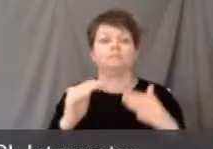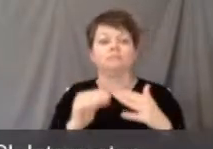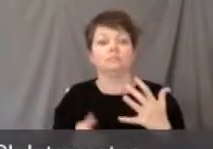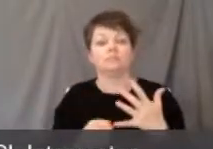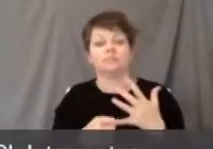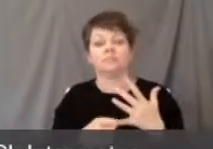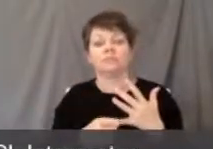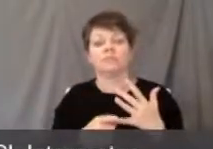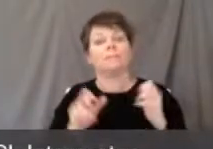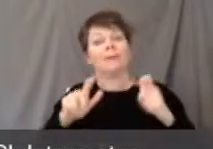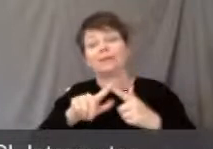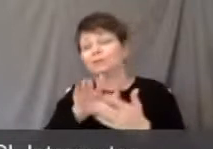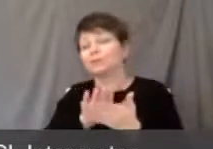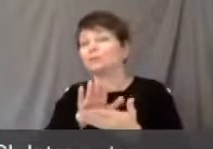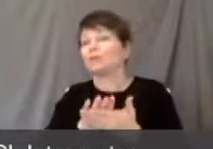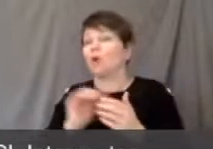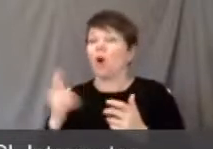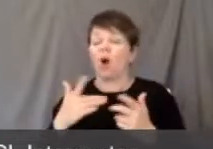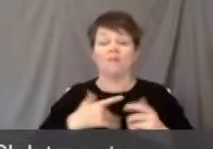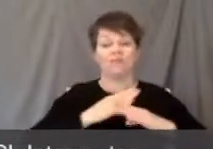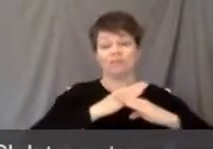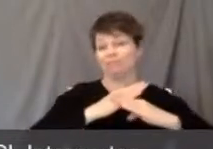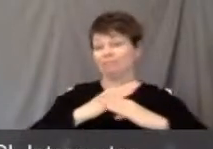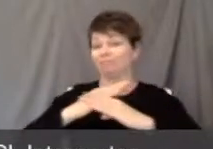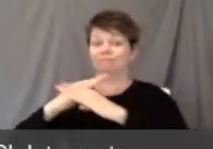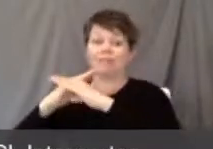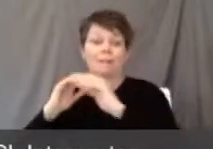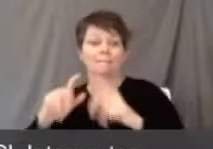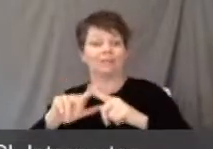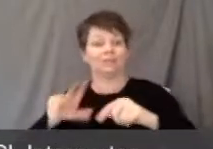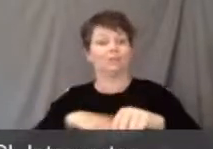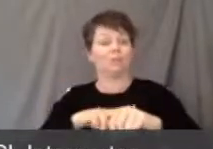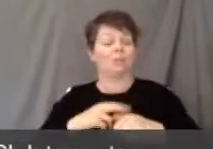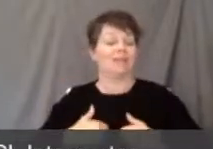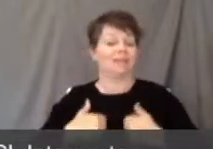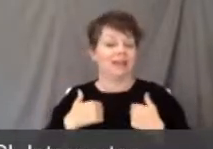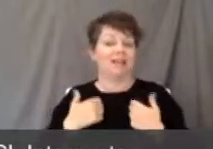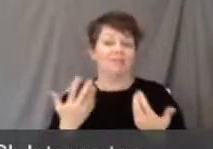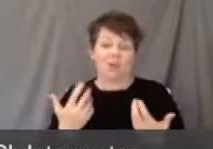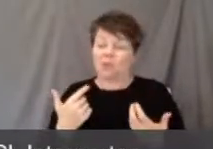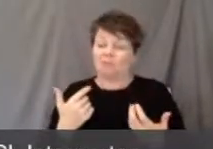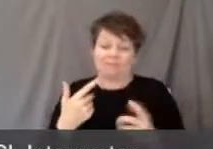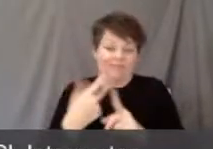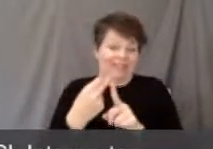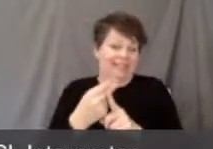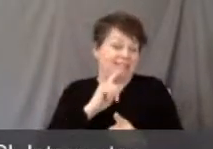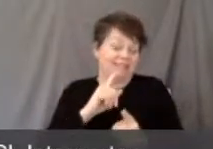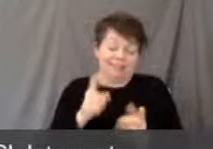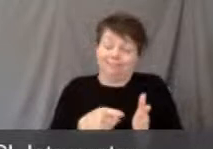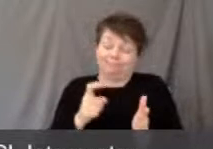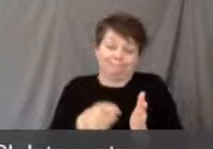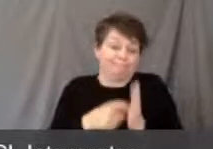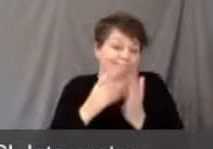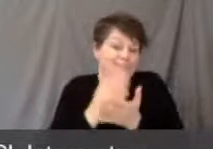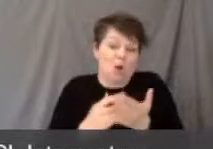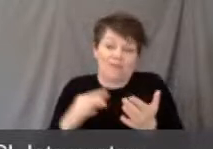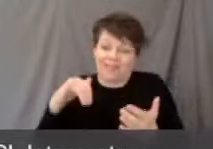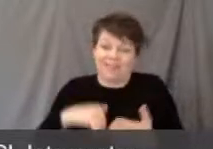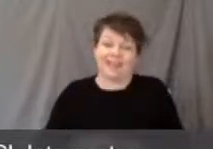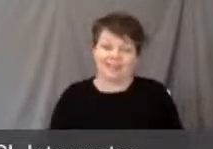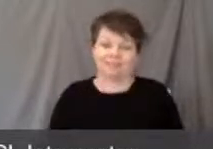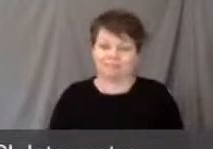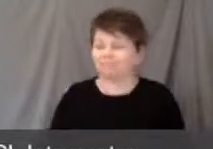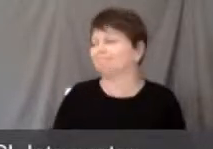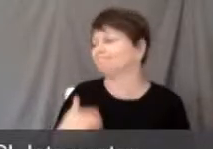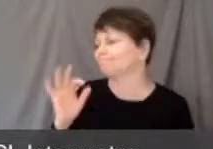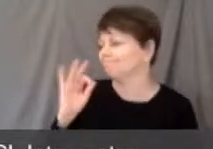return to normal schooling and kind of get back to normal life, this is just going to be an important component of all of that. Great, thank you. Next